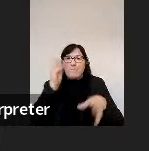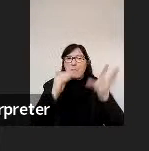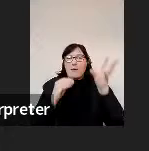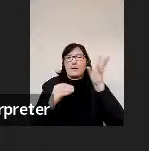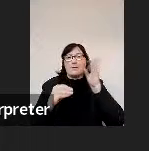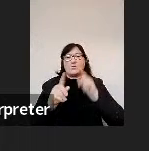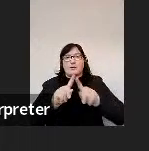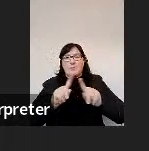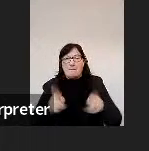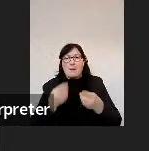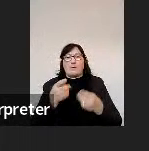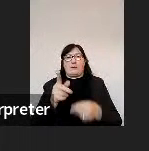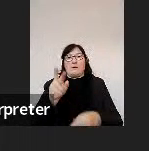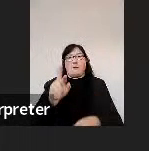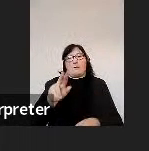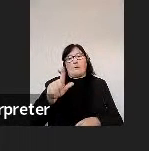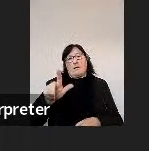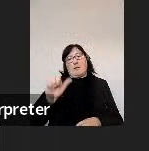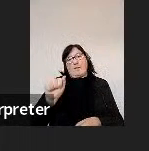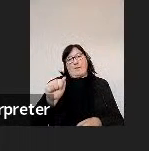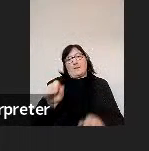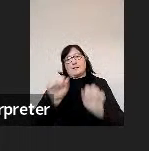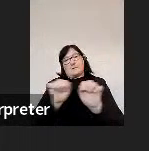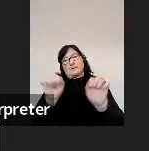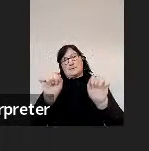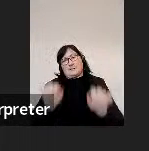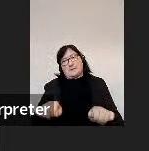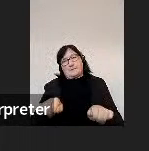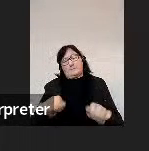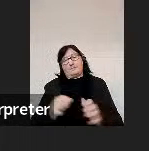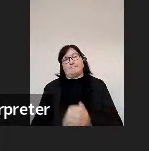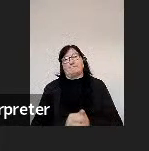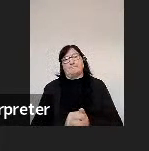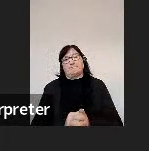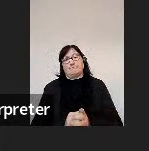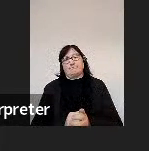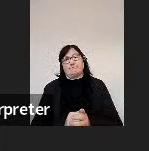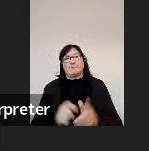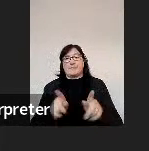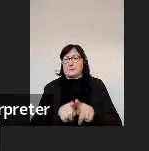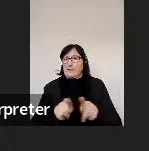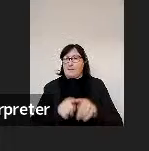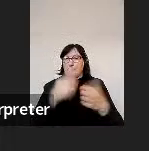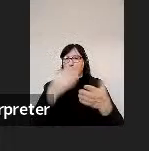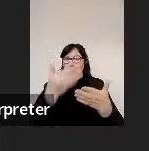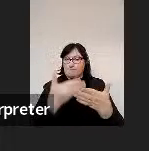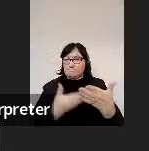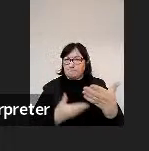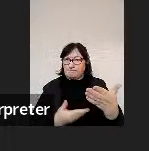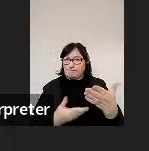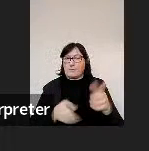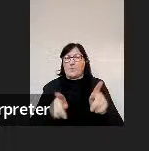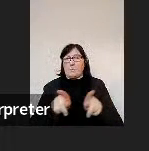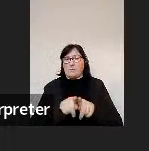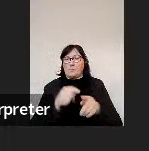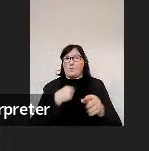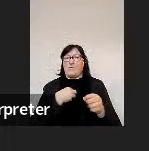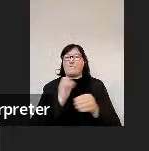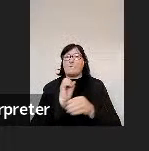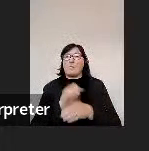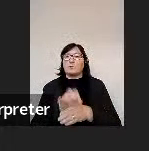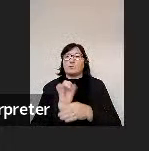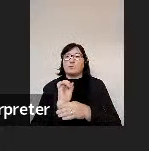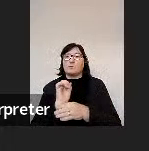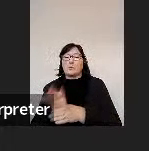system. Also of importance, on the very same page, we've also posted related